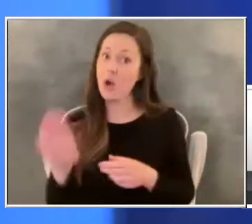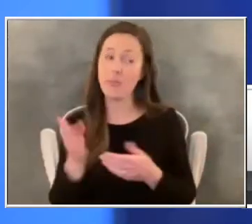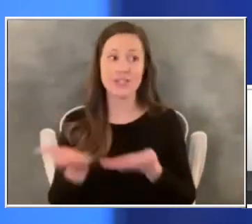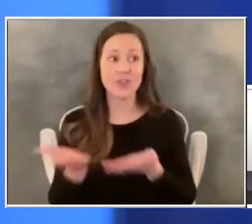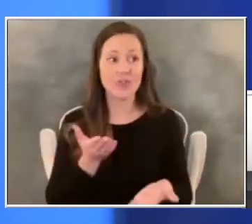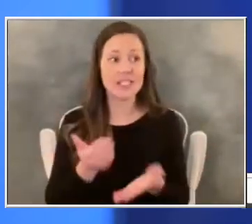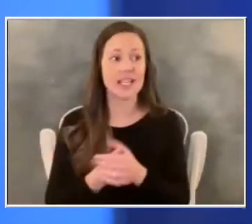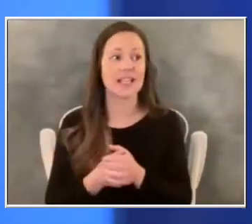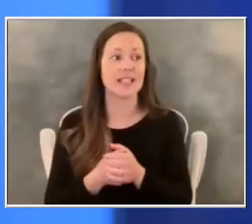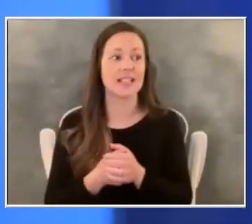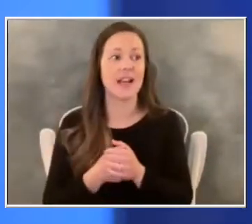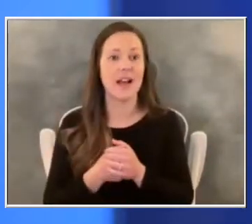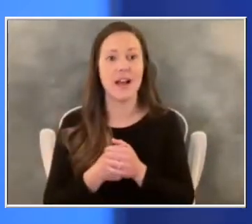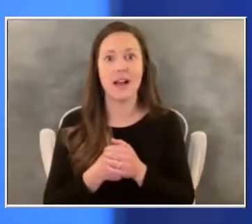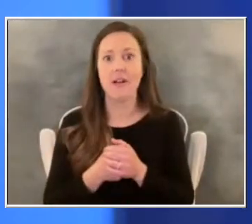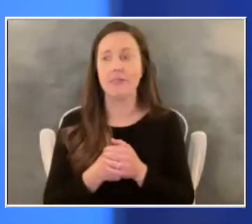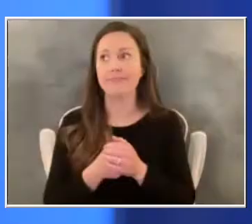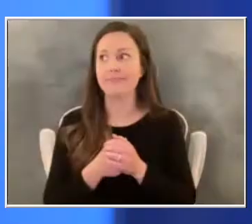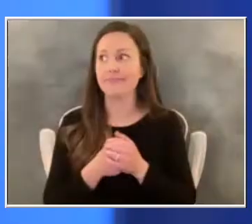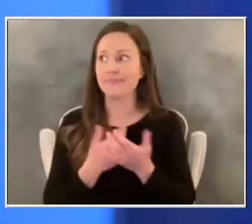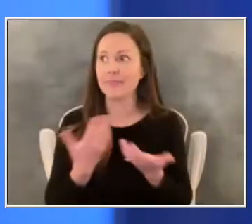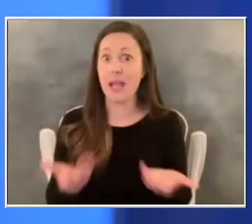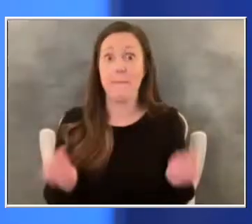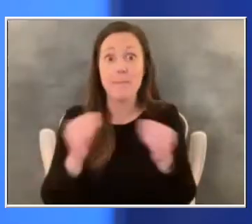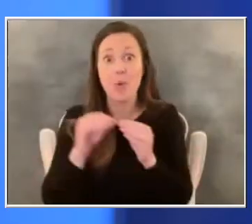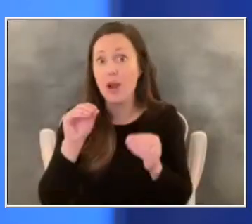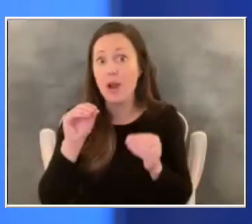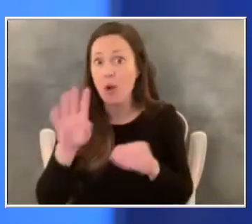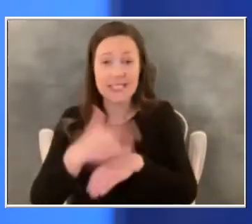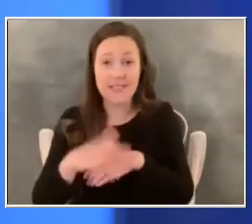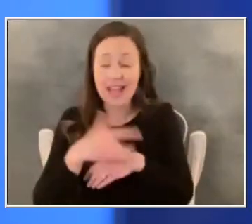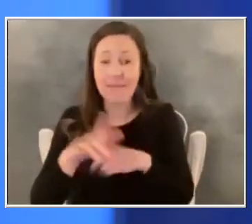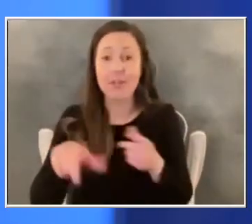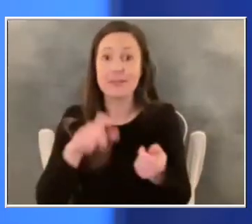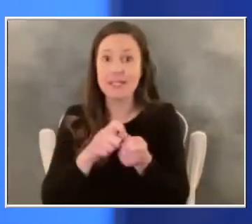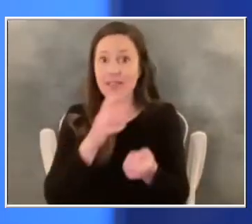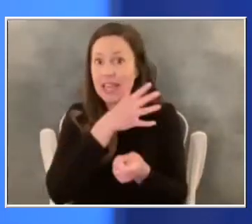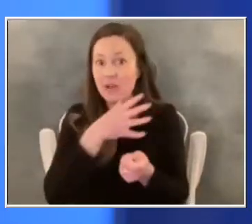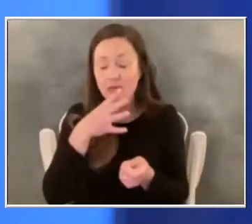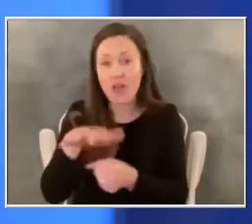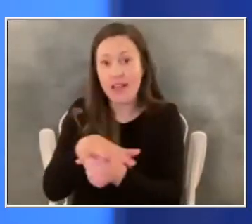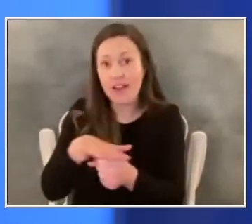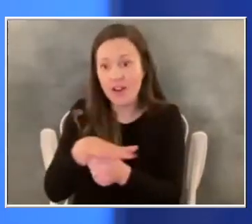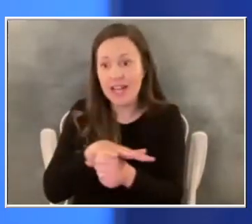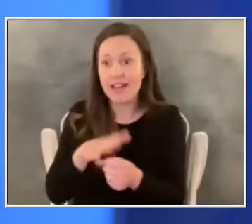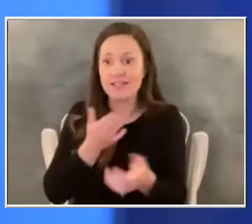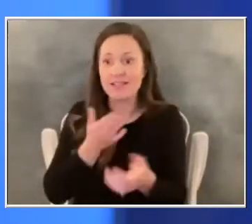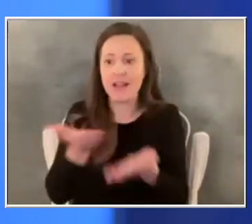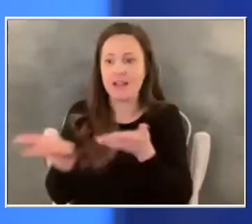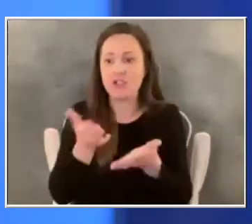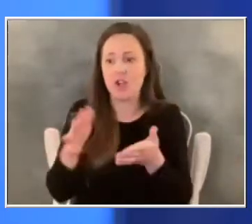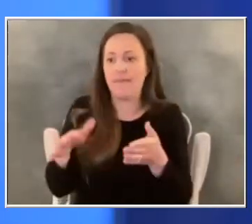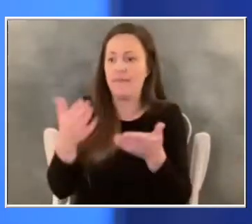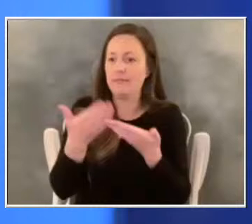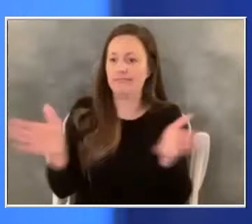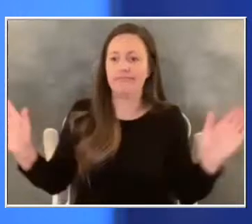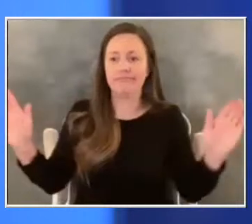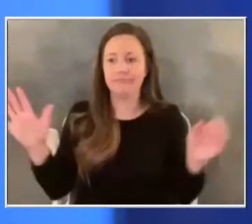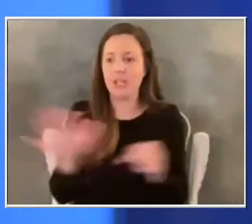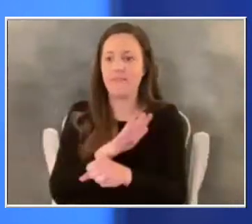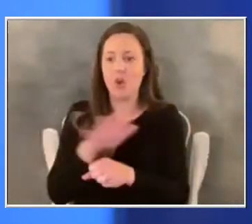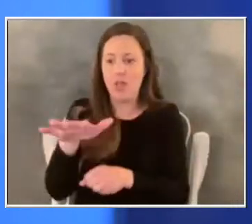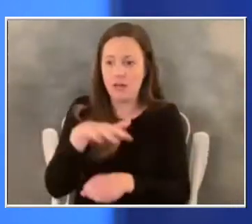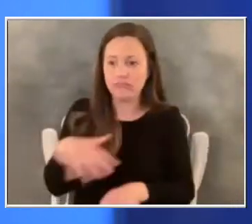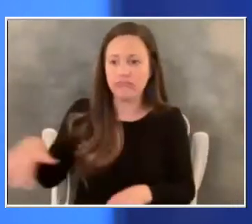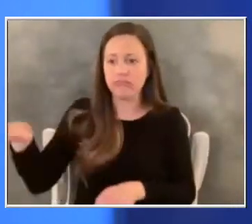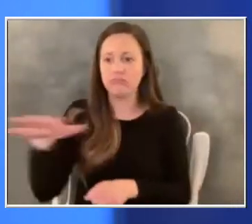expansion of more OBs available, particularly in rural hubs that serve an entire region. The ability